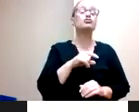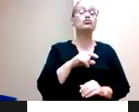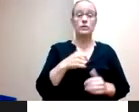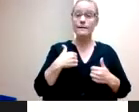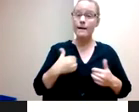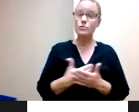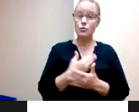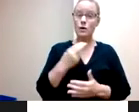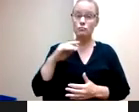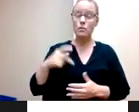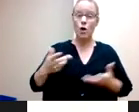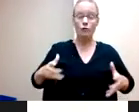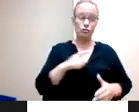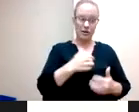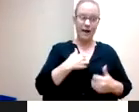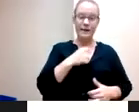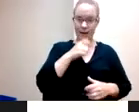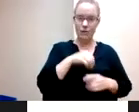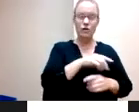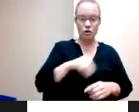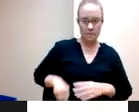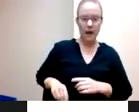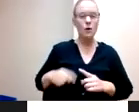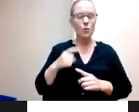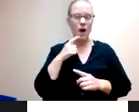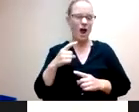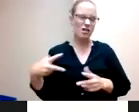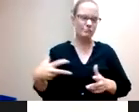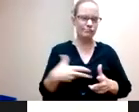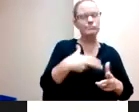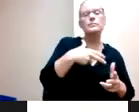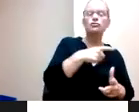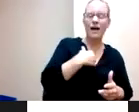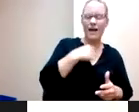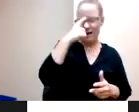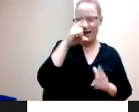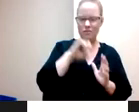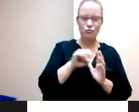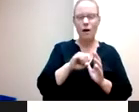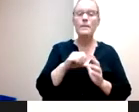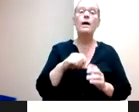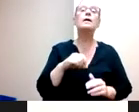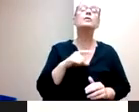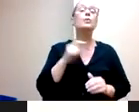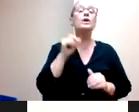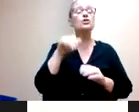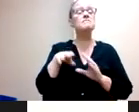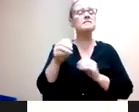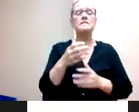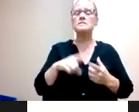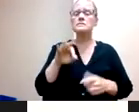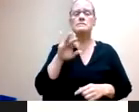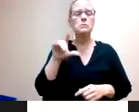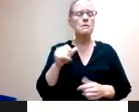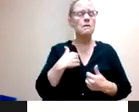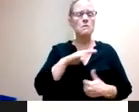an inhaler in her pocket when she was hit by a car and had a head trauma. And we could fax everything to Florida. They had all the